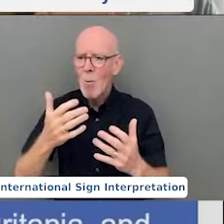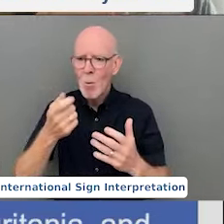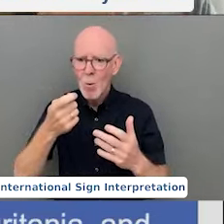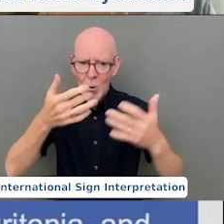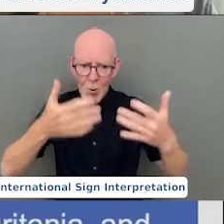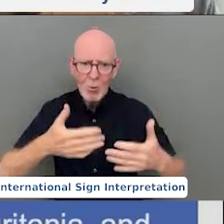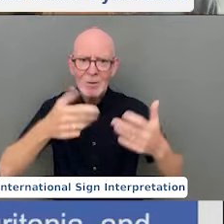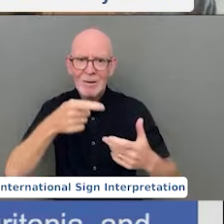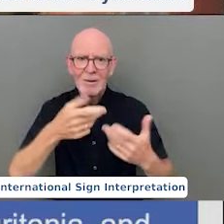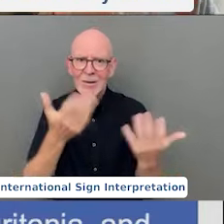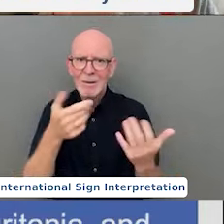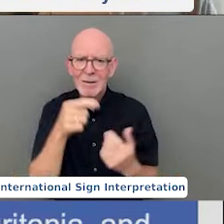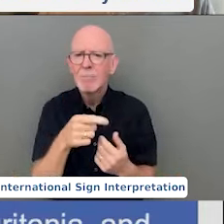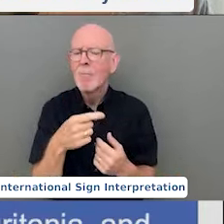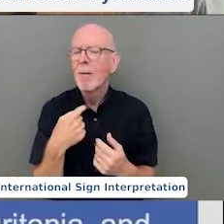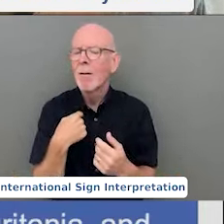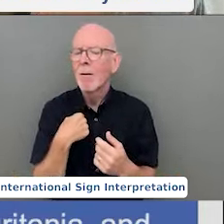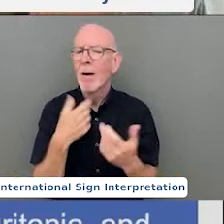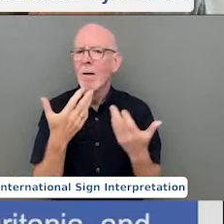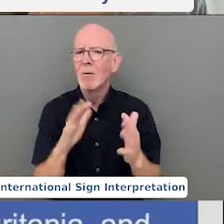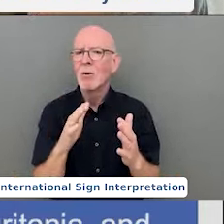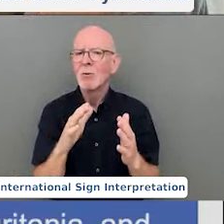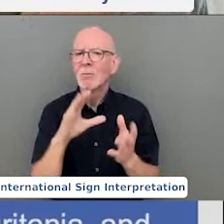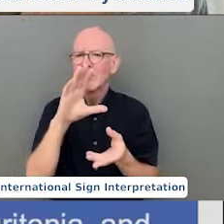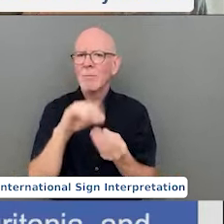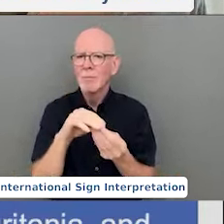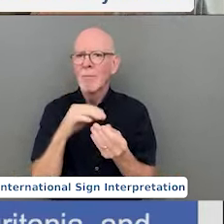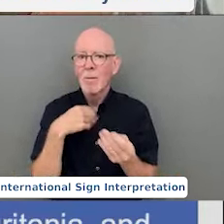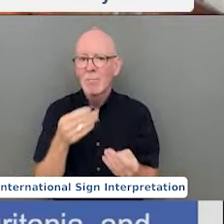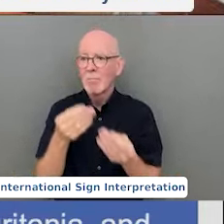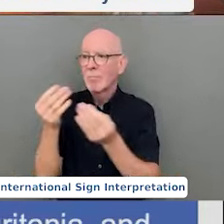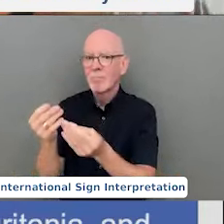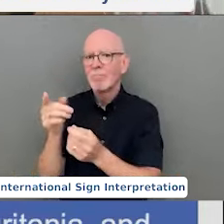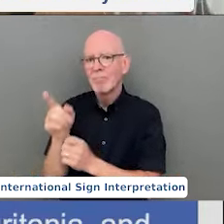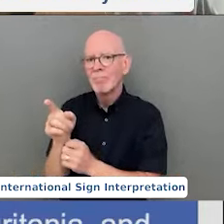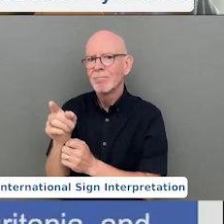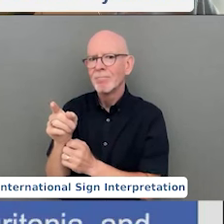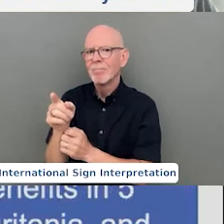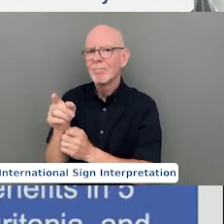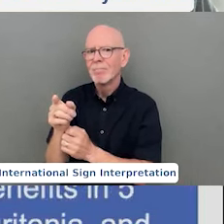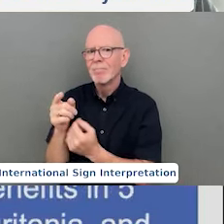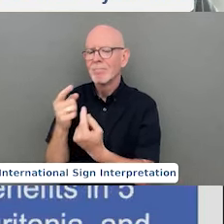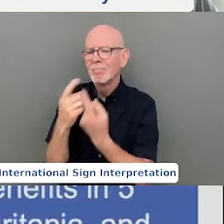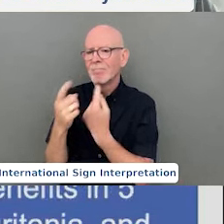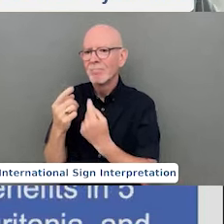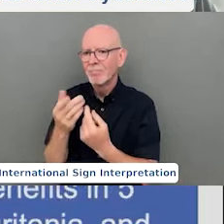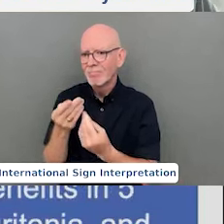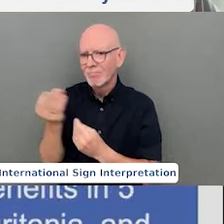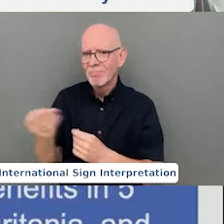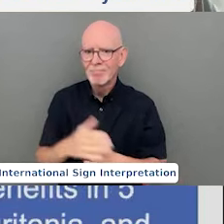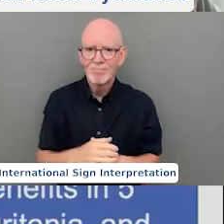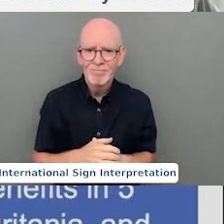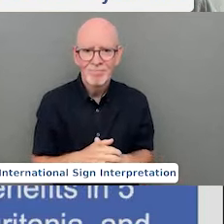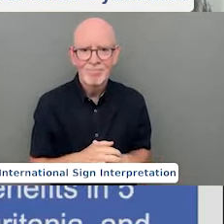often not as well developed. And so that's a real, I think, area for attention as when we think about how to cost those kinds